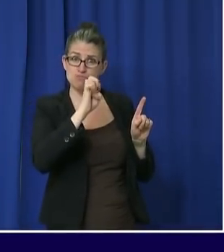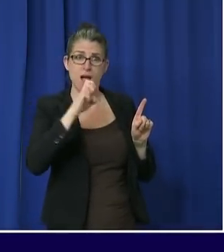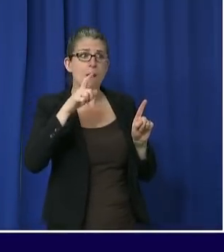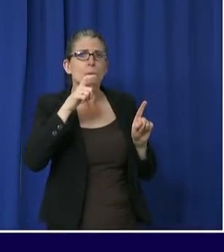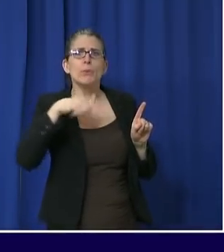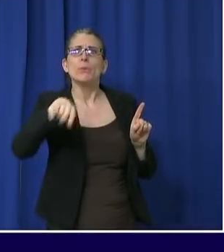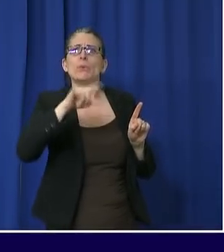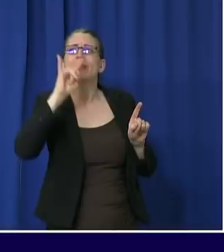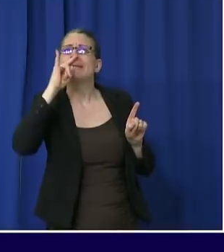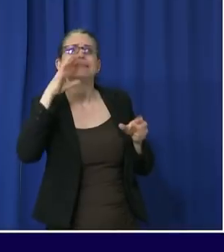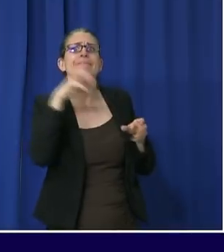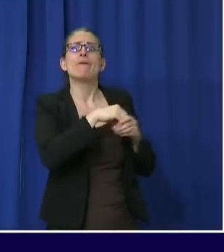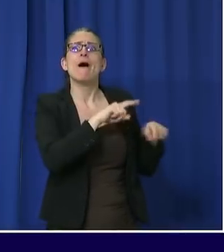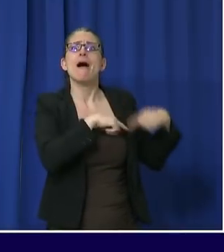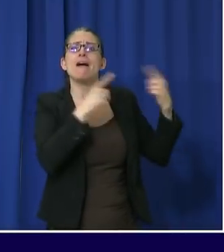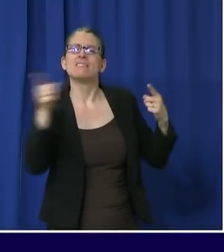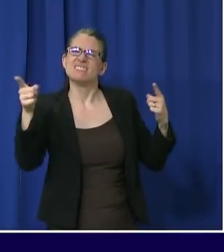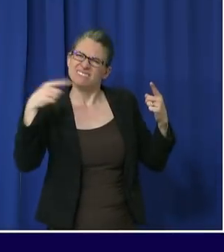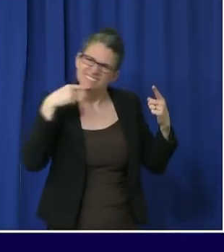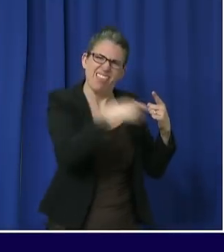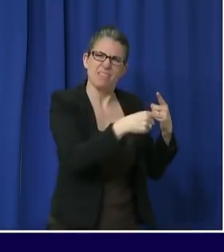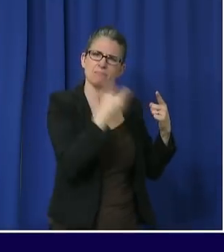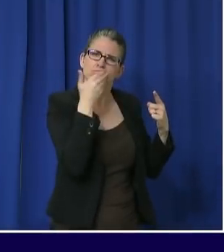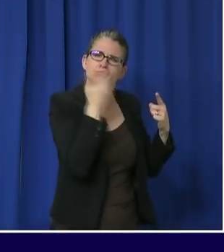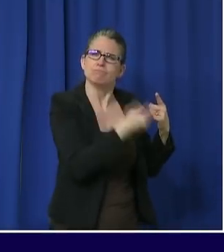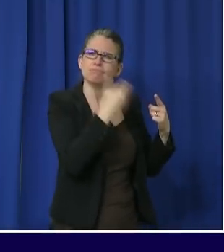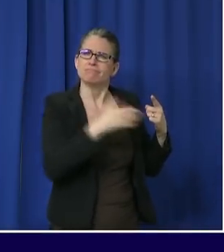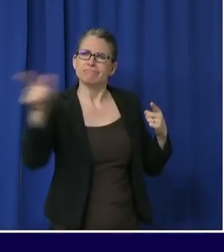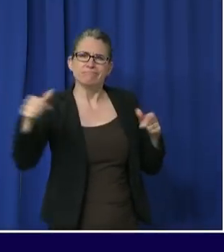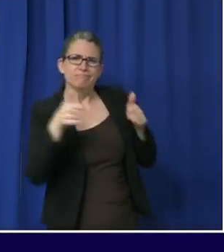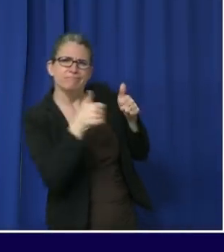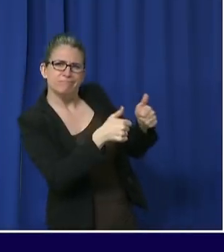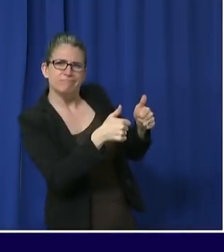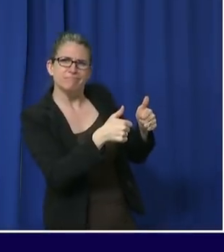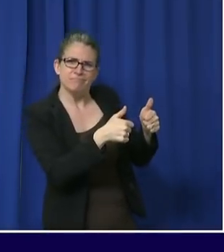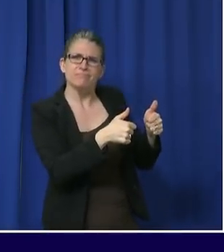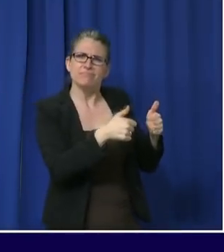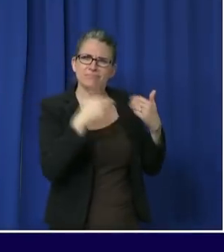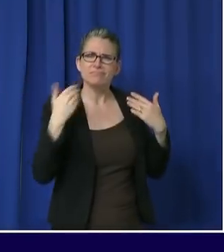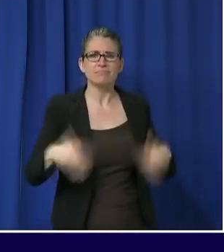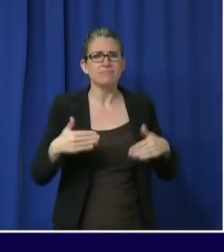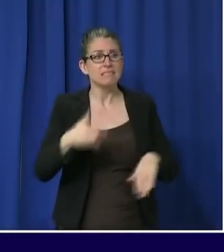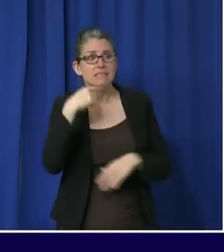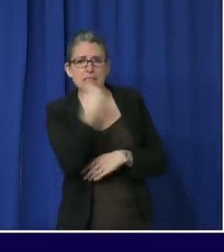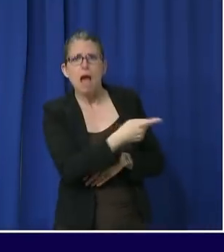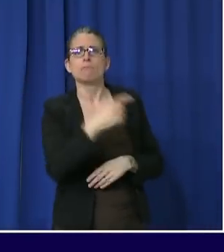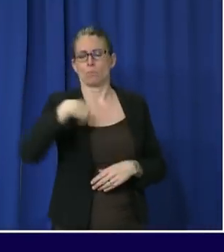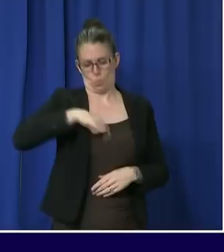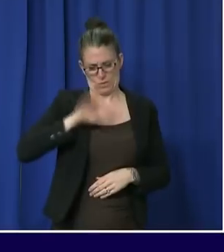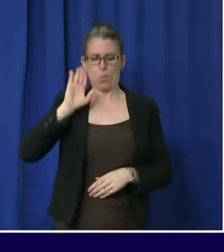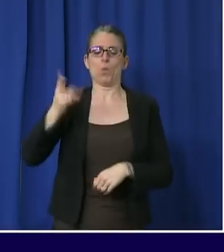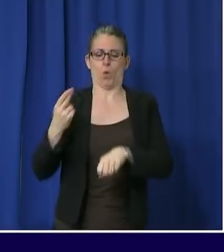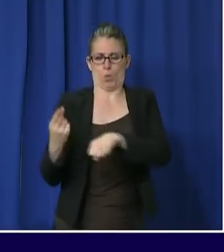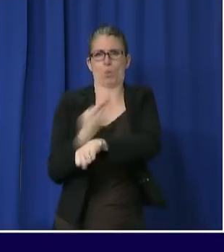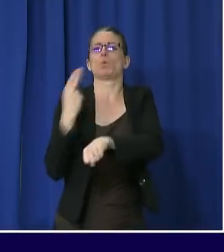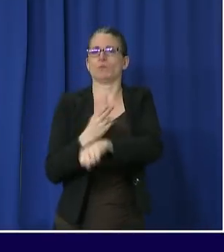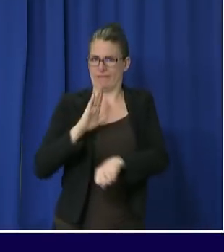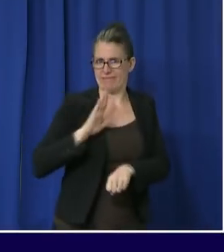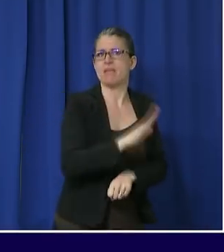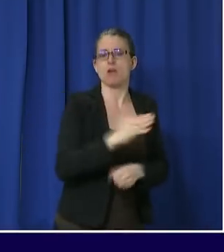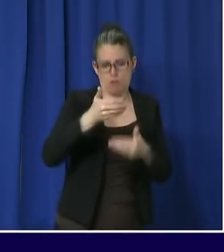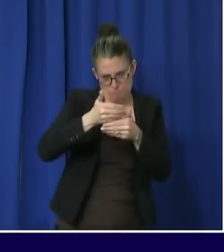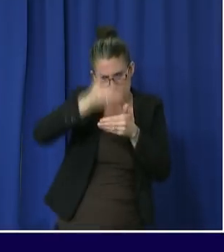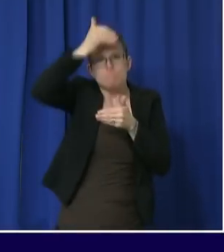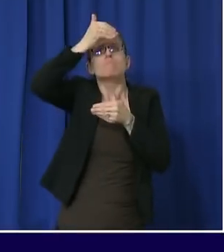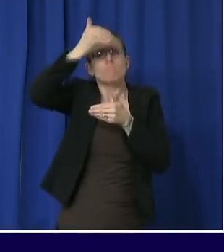want you to know that each and every one of these face shields is being used. We bring them in, we put them in our inventory, and they